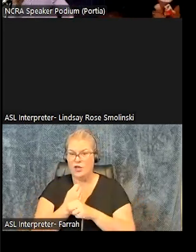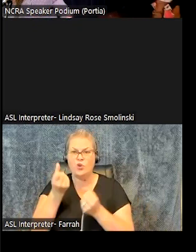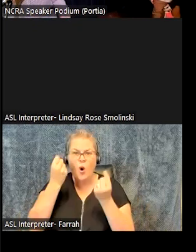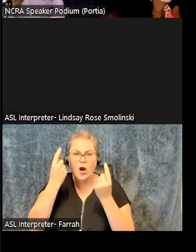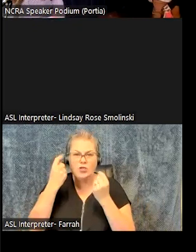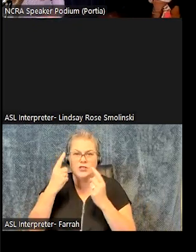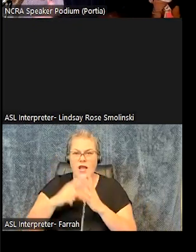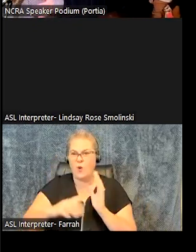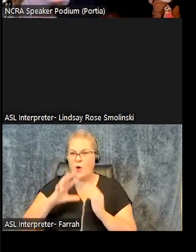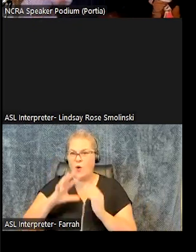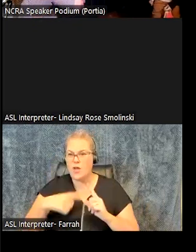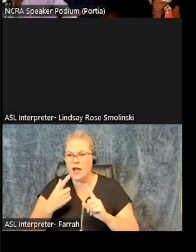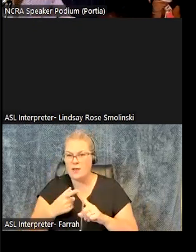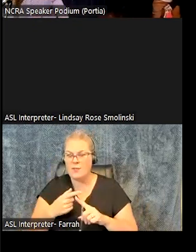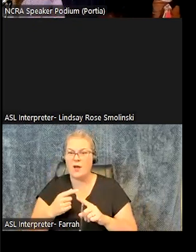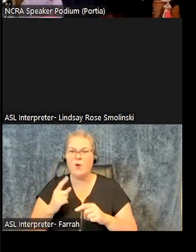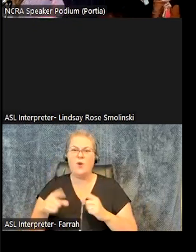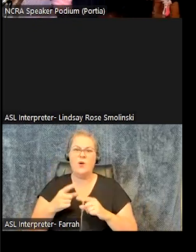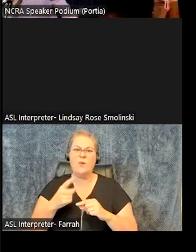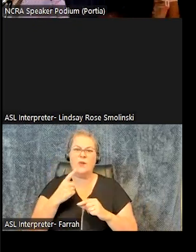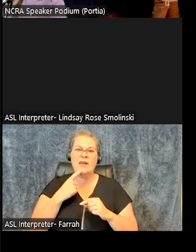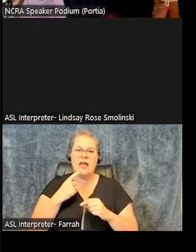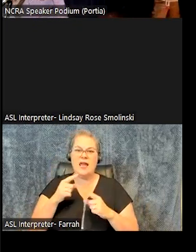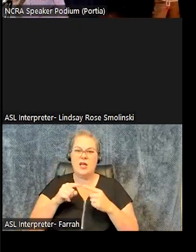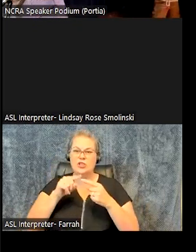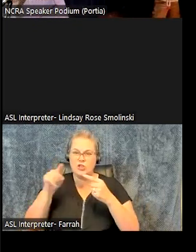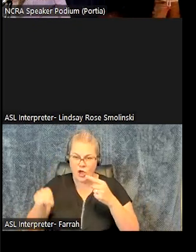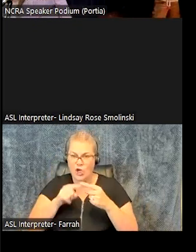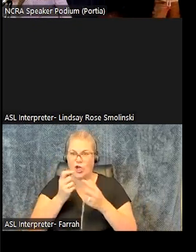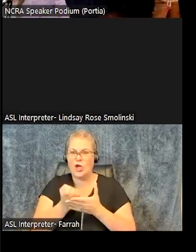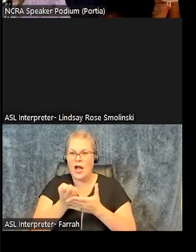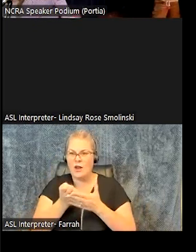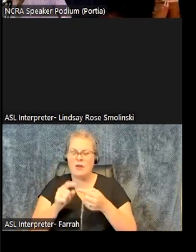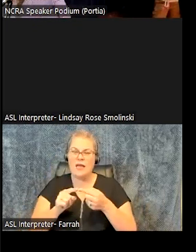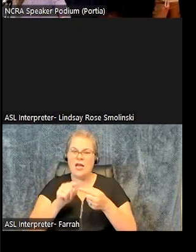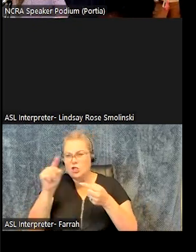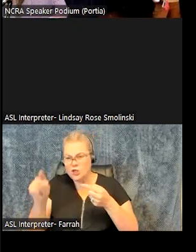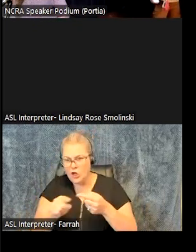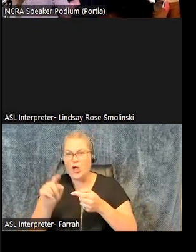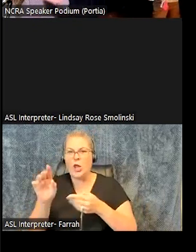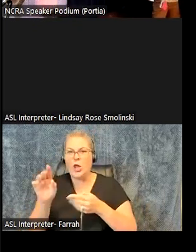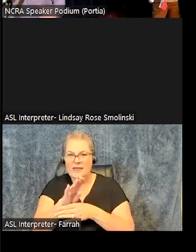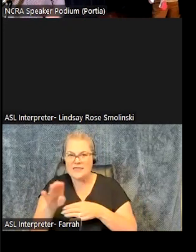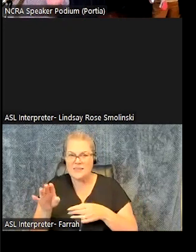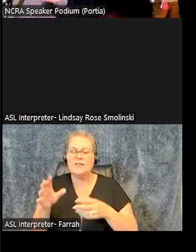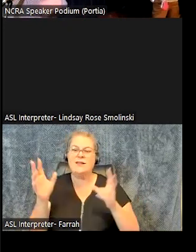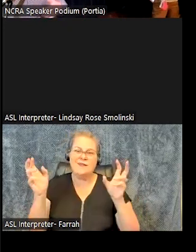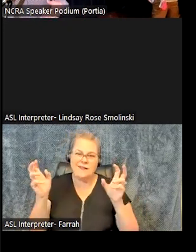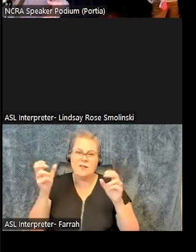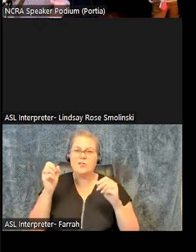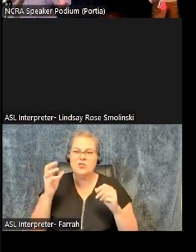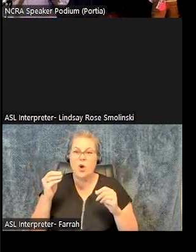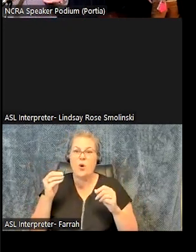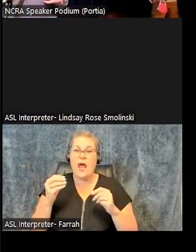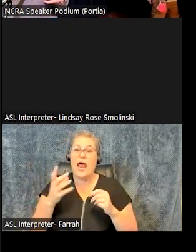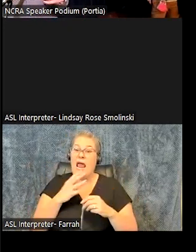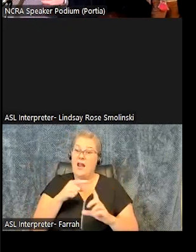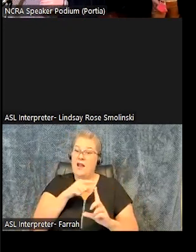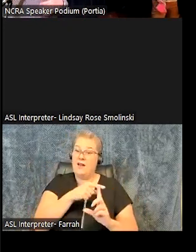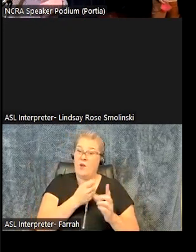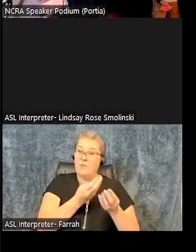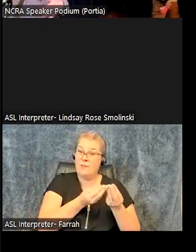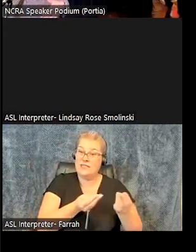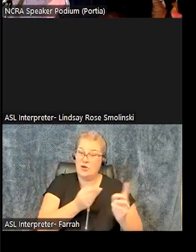talking about when we say circular economy and a circular business. Also, just from the material side, finding